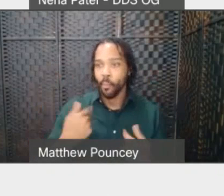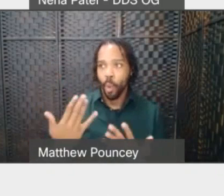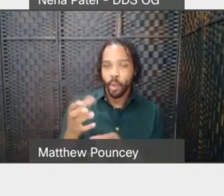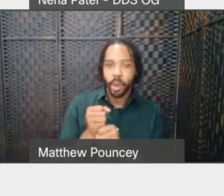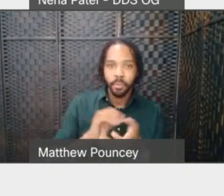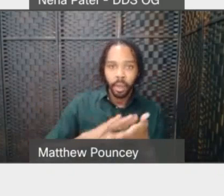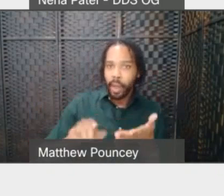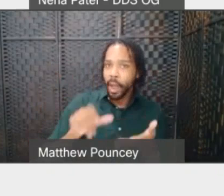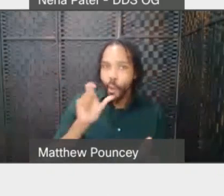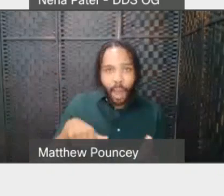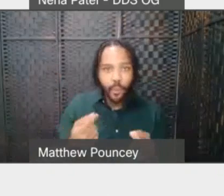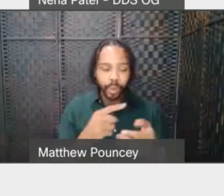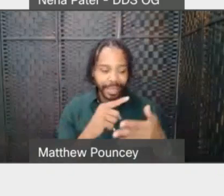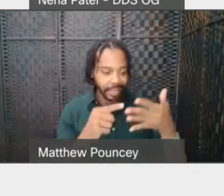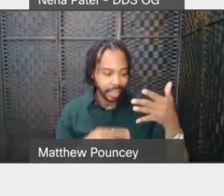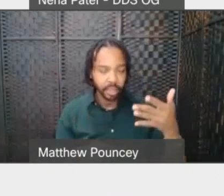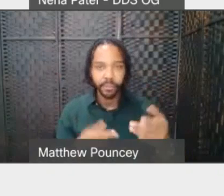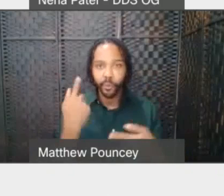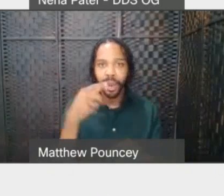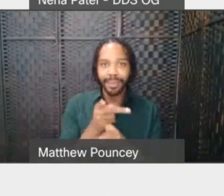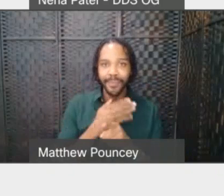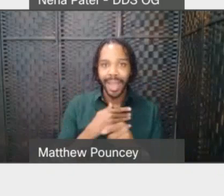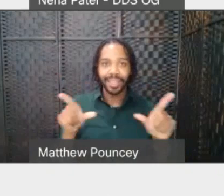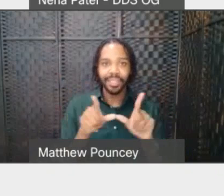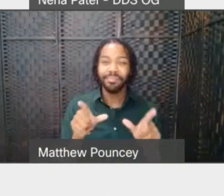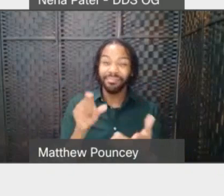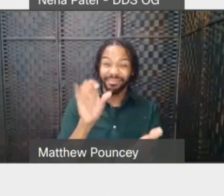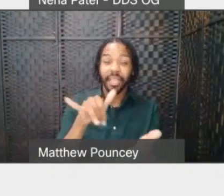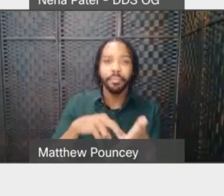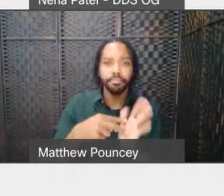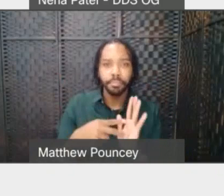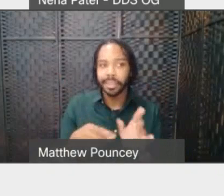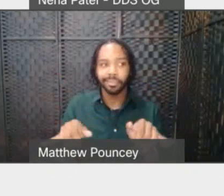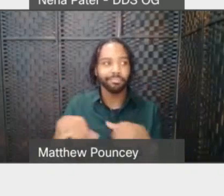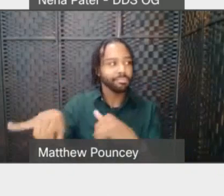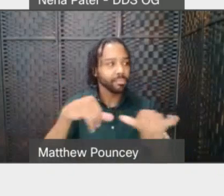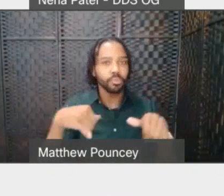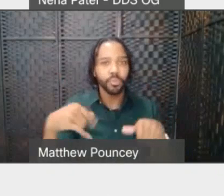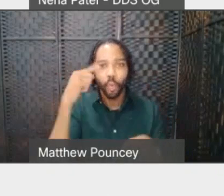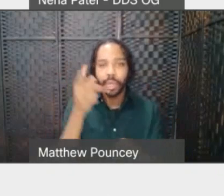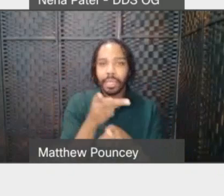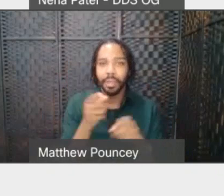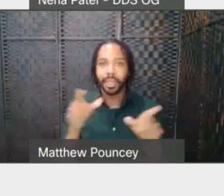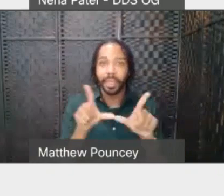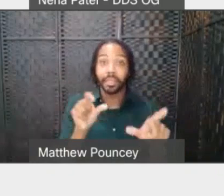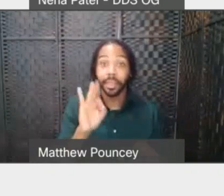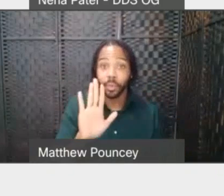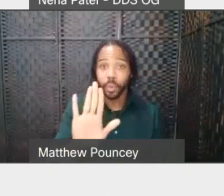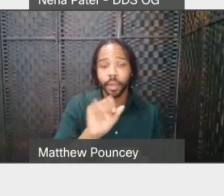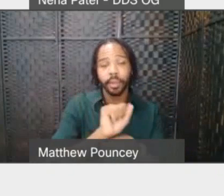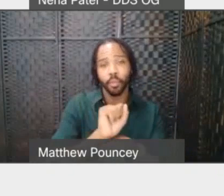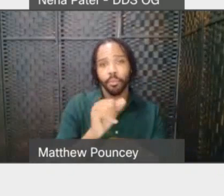license. At that point, it becomes similar to any other requirement of your licensure. So if your employment